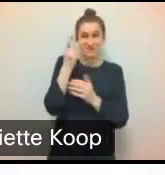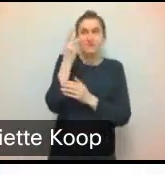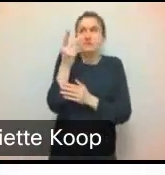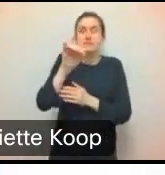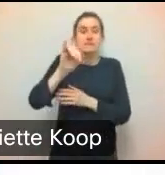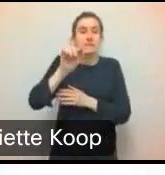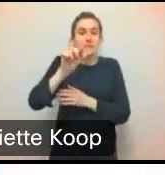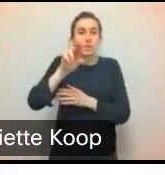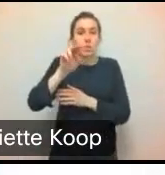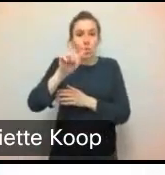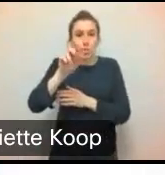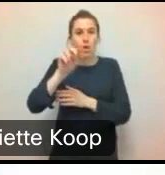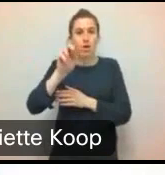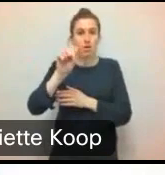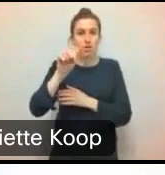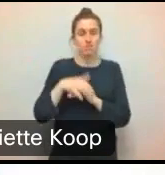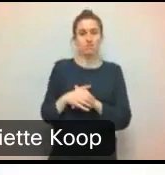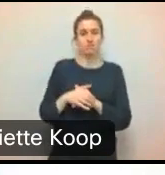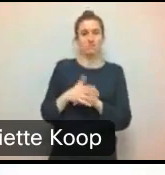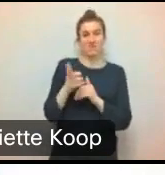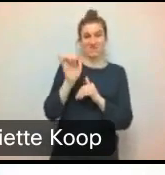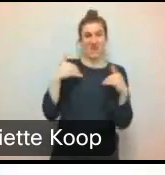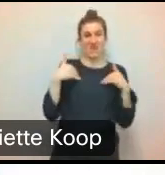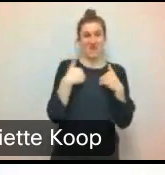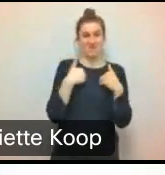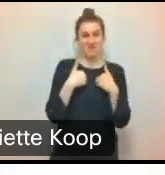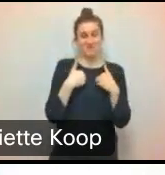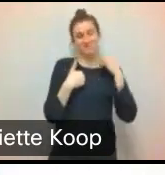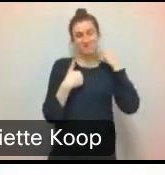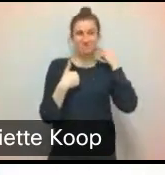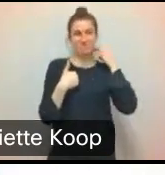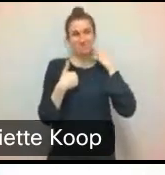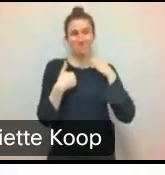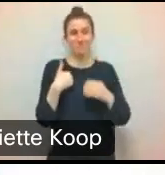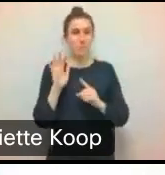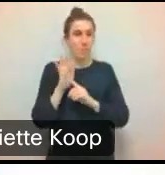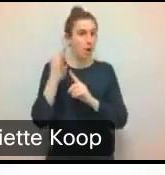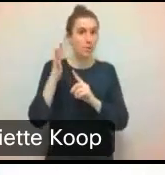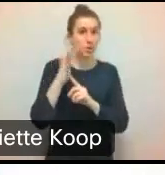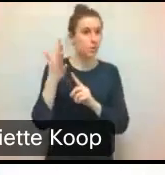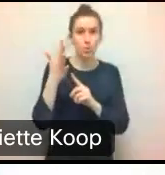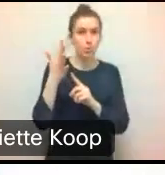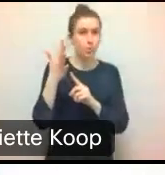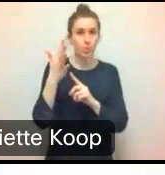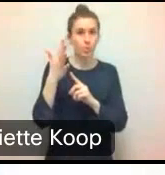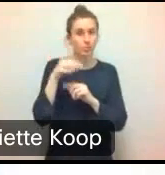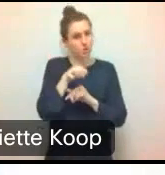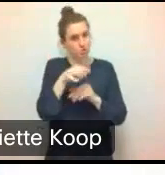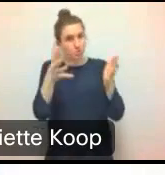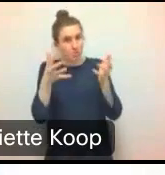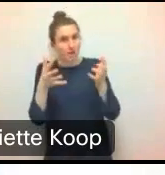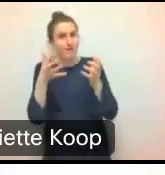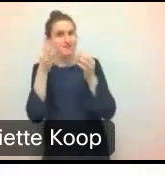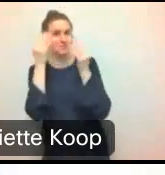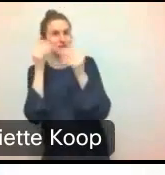but iguanas are not exactly like, they're not exactly popular, but you want information on iguanas, but you